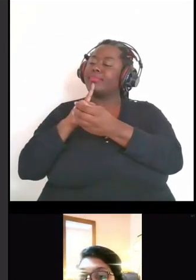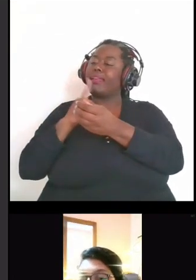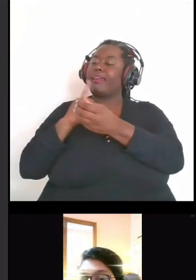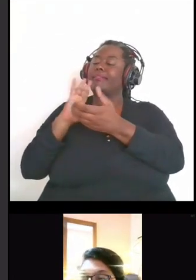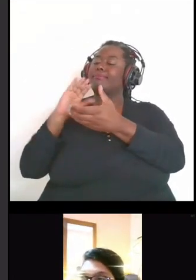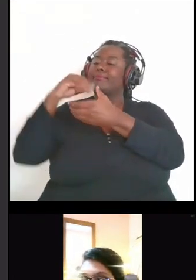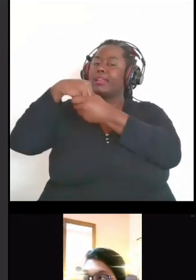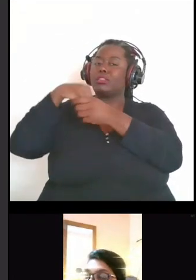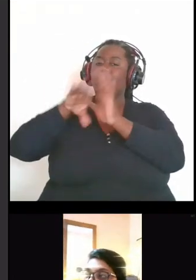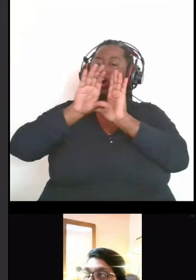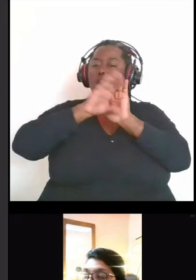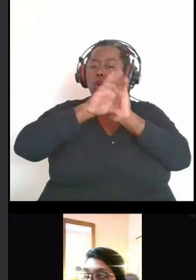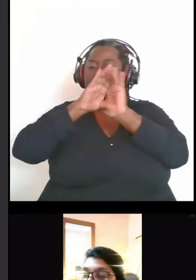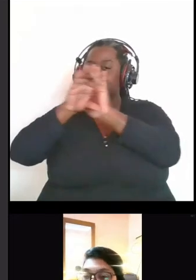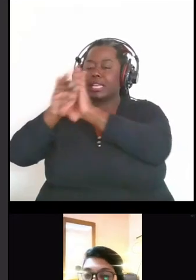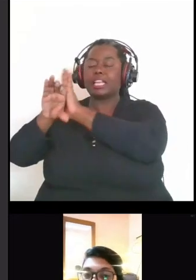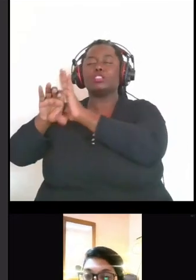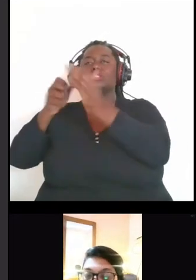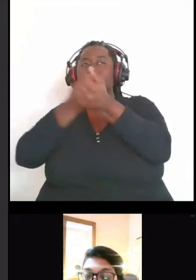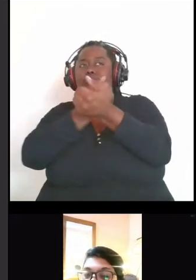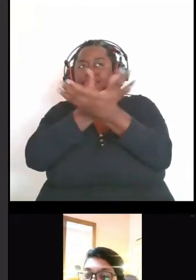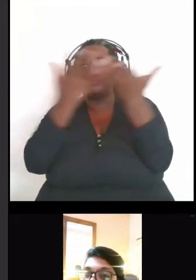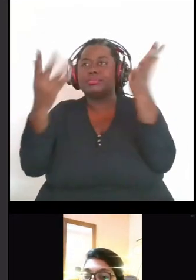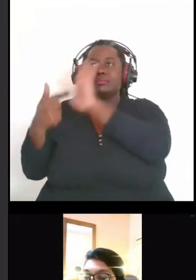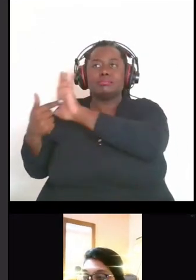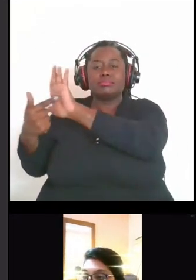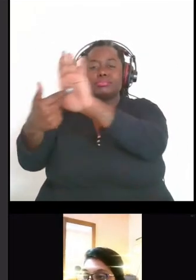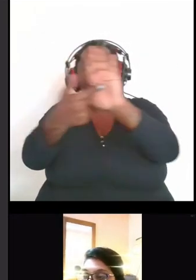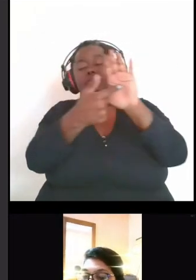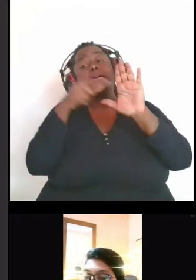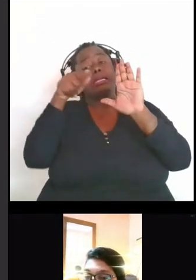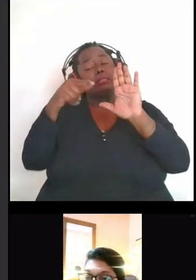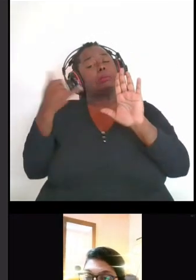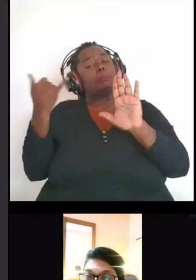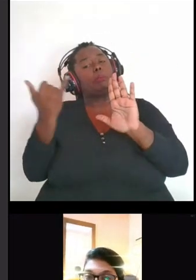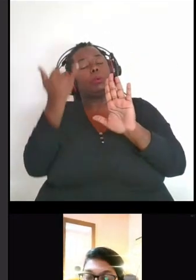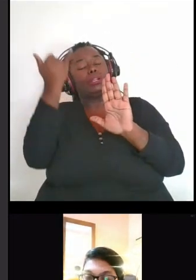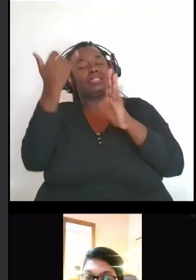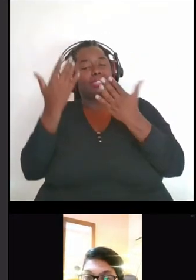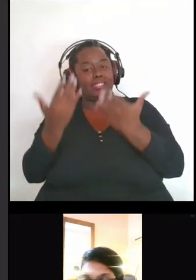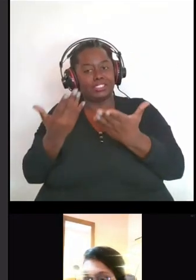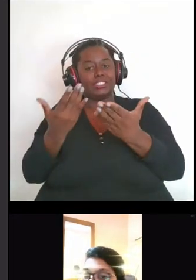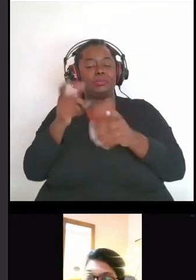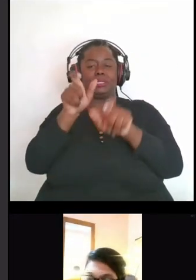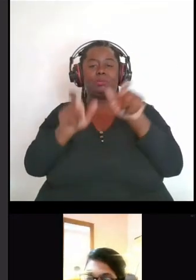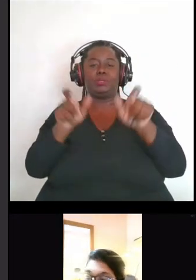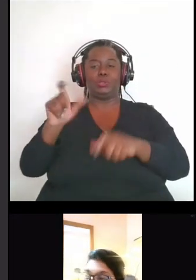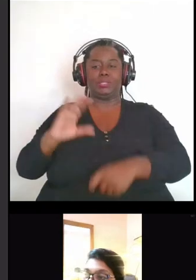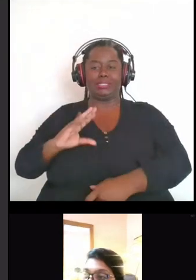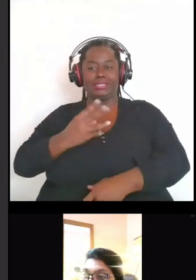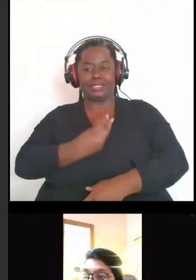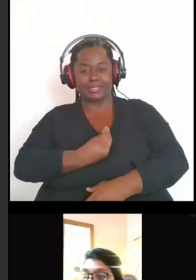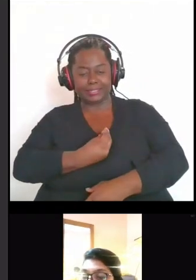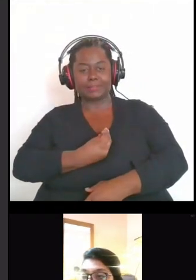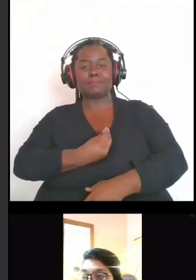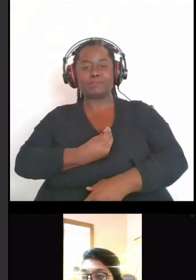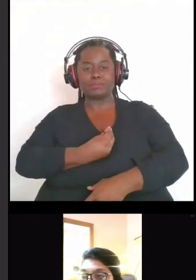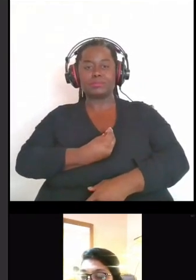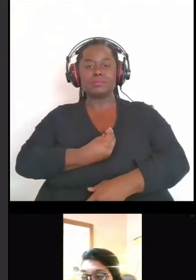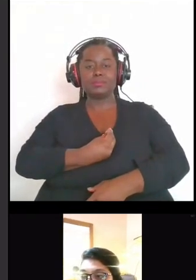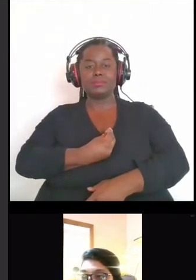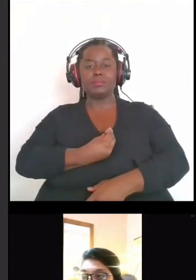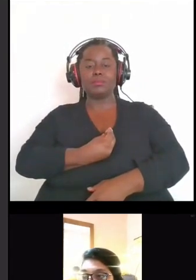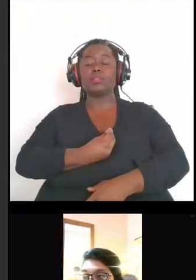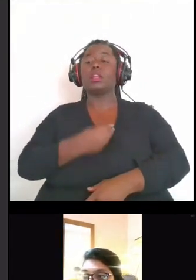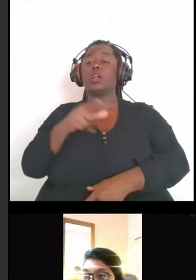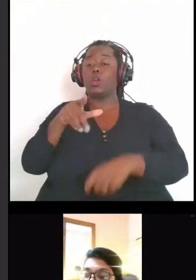none and actually a collective like ours does not exist anywhere else uh in India as well so we were